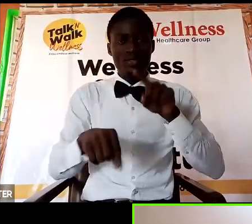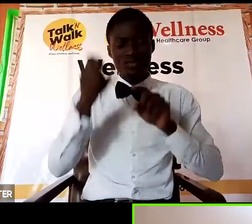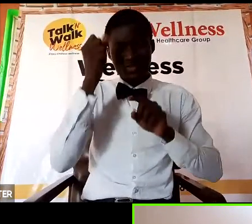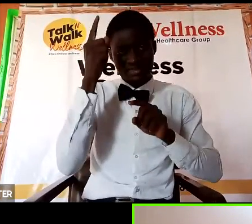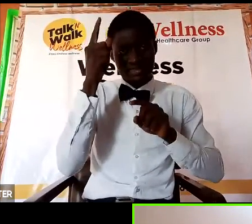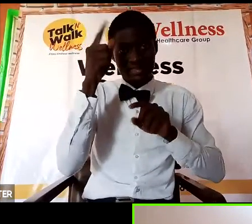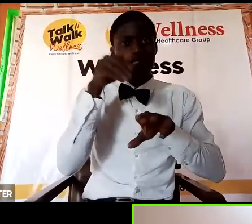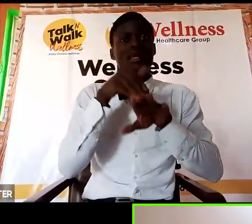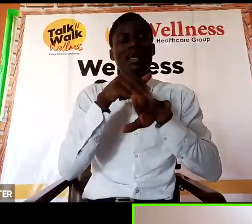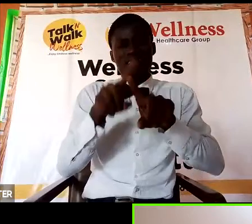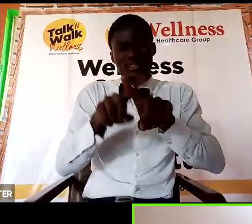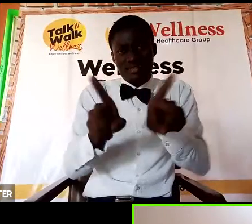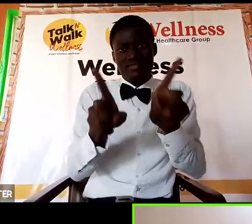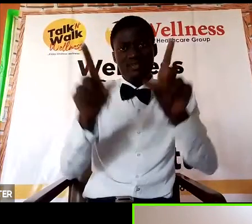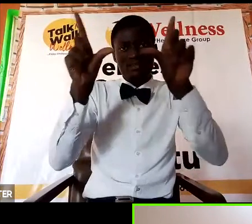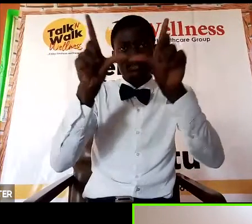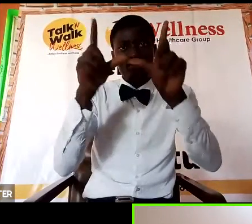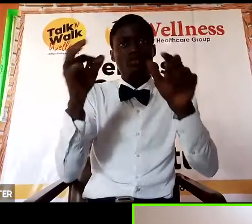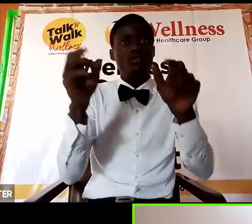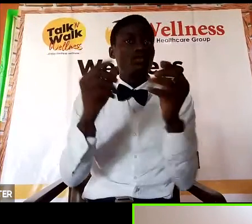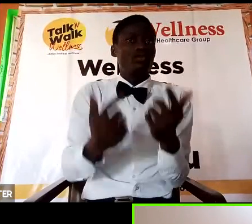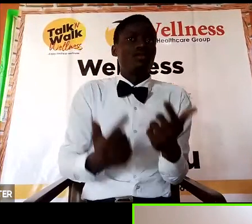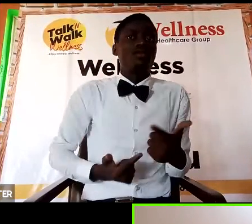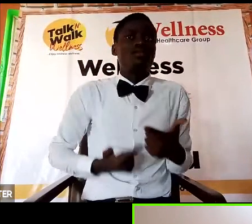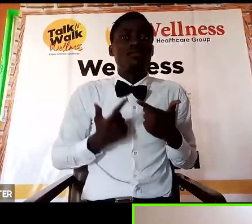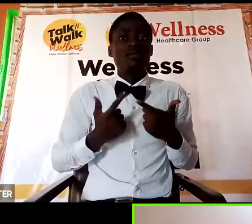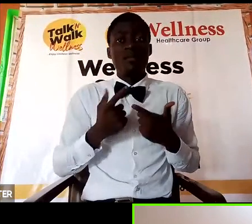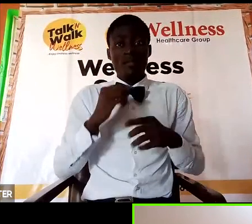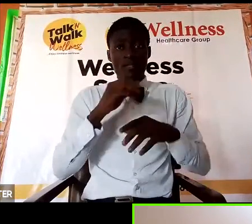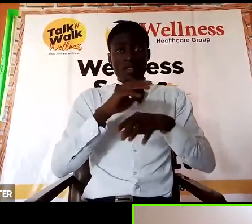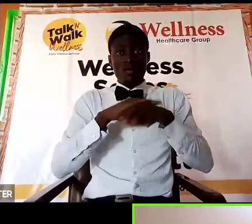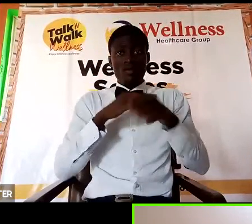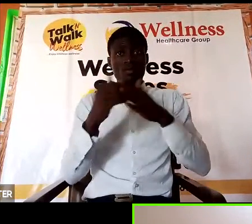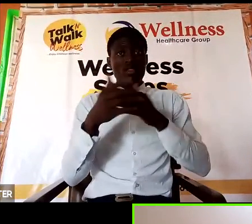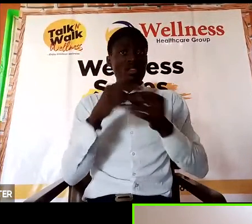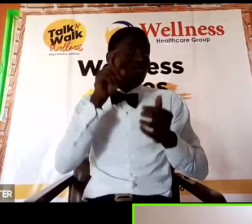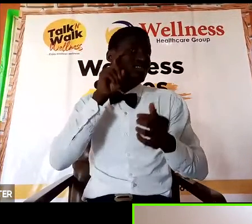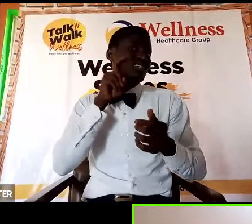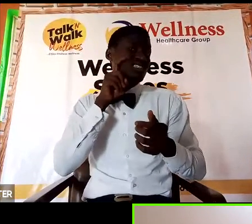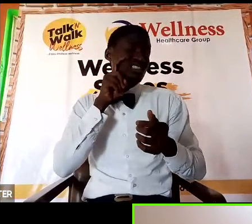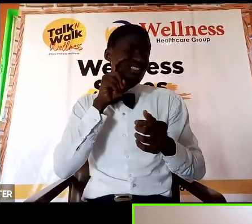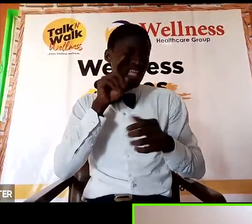to sex, even as early as 3, 4, 5, you can feel it.